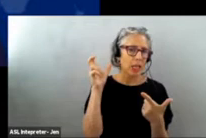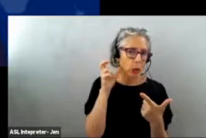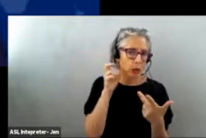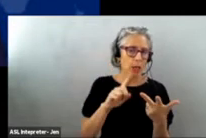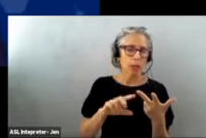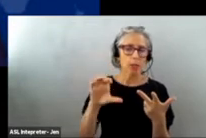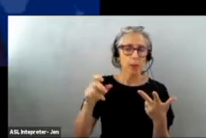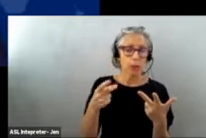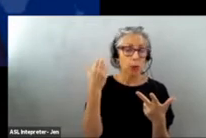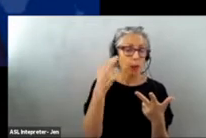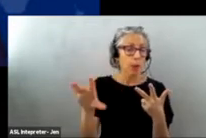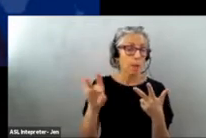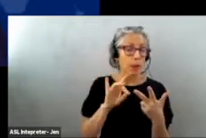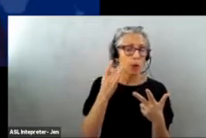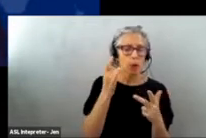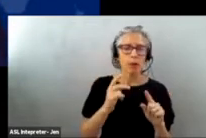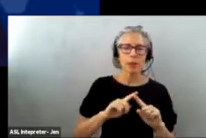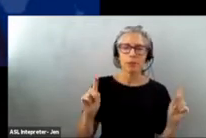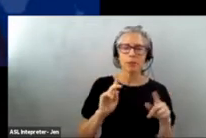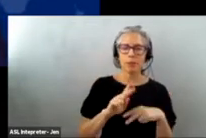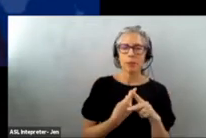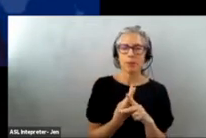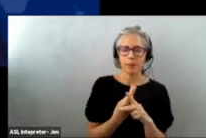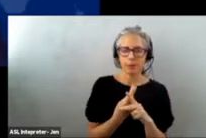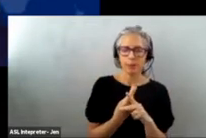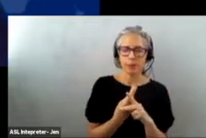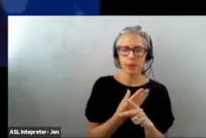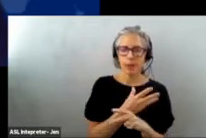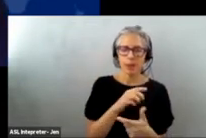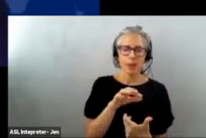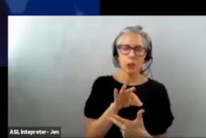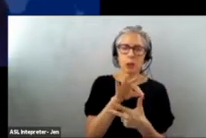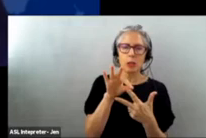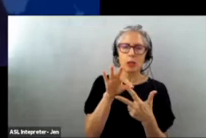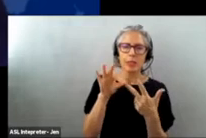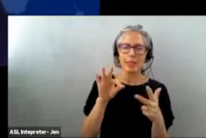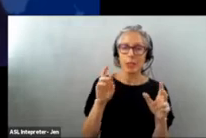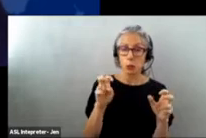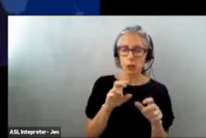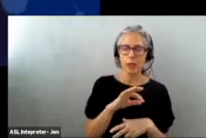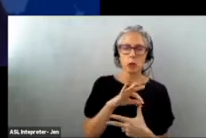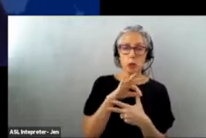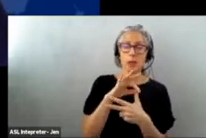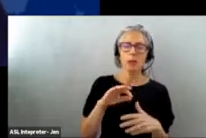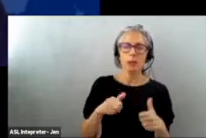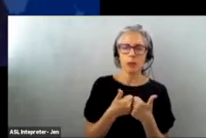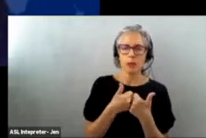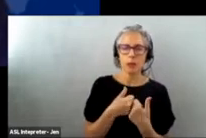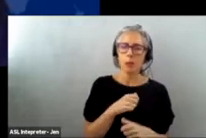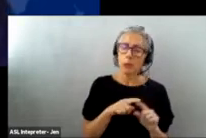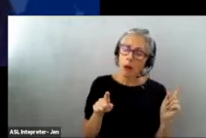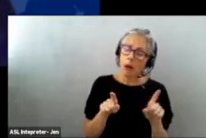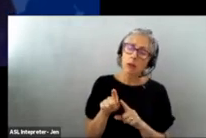reason we chose these three is that they're very different types of disability with their own unique issues and challenges, but also with important